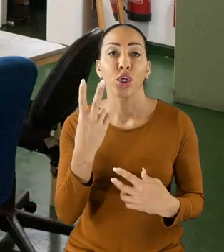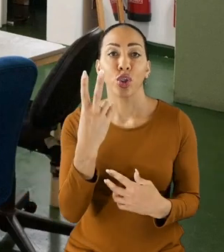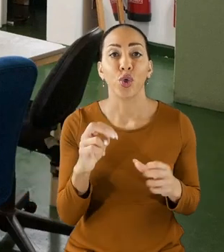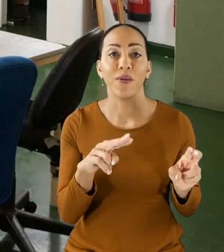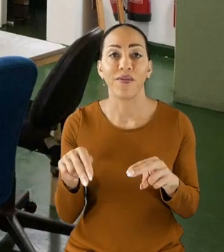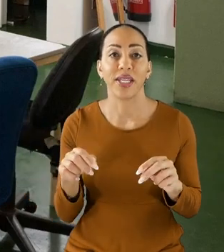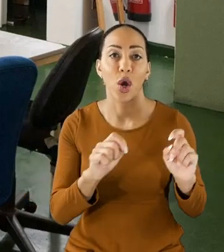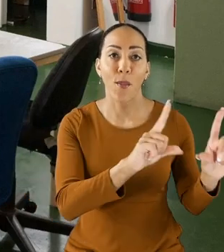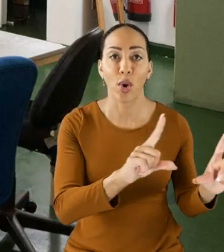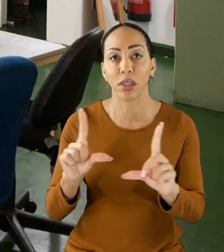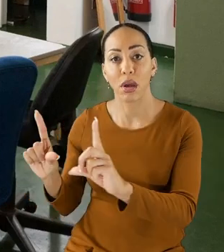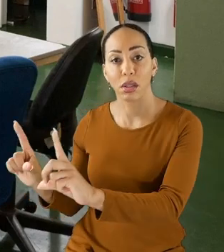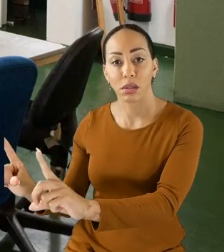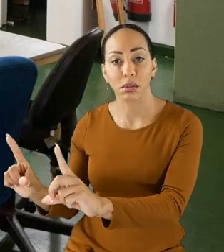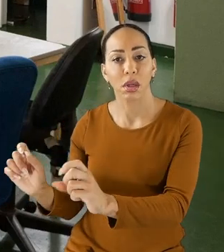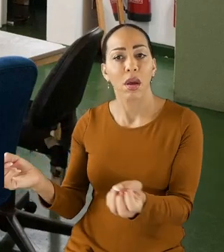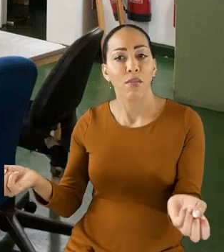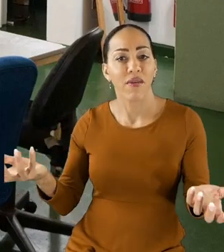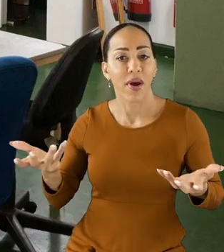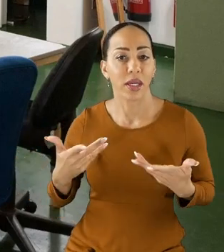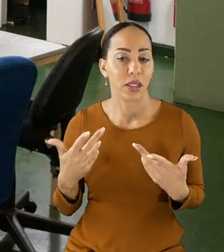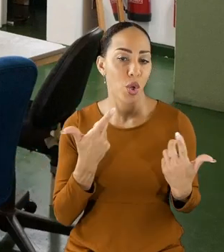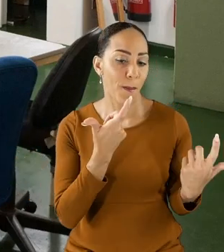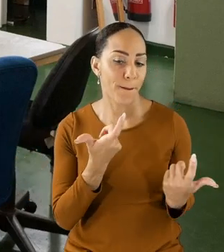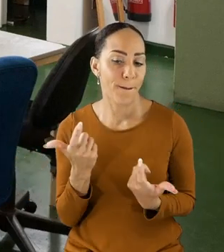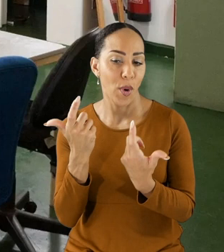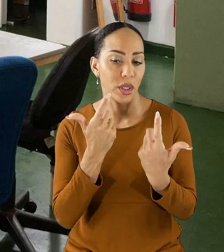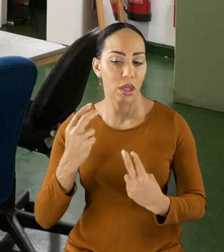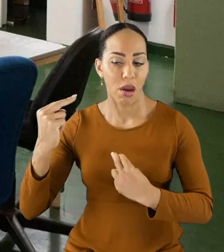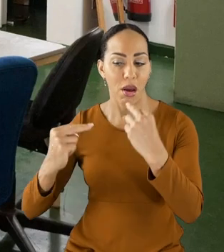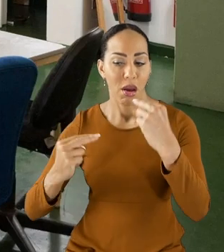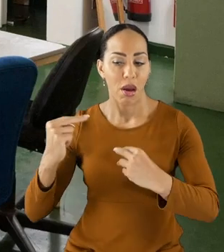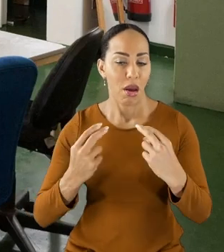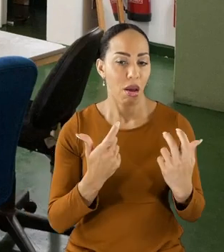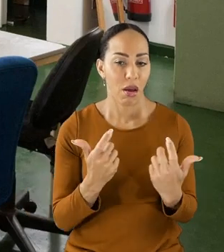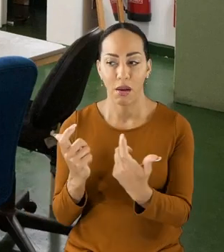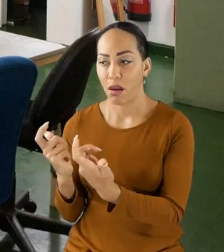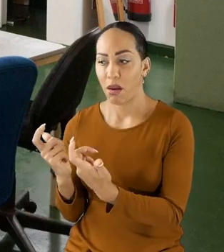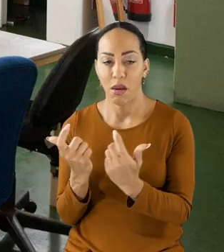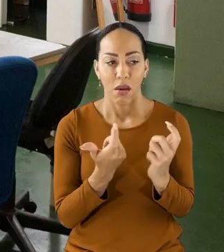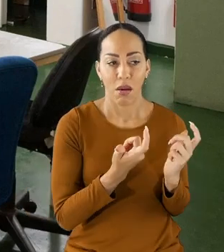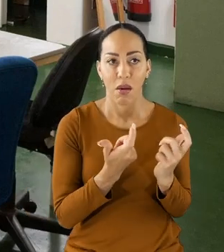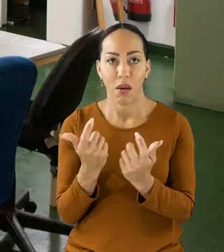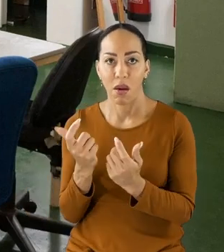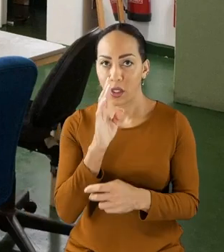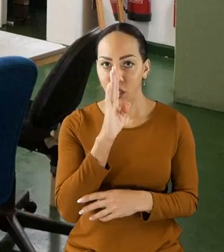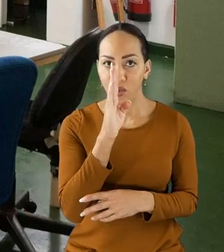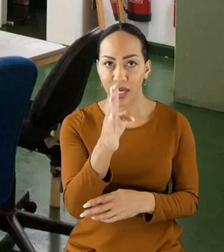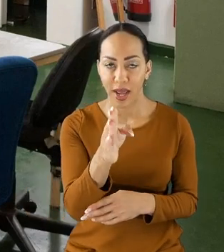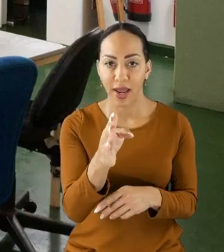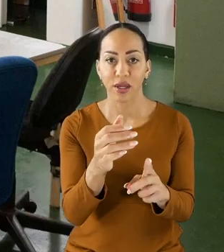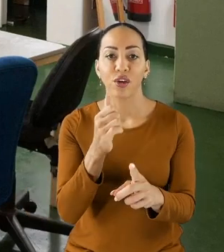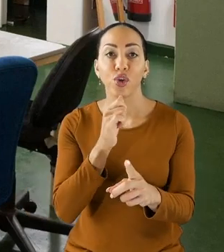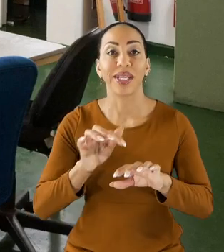monitors positioned on either side of the green screen. This provided them with the ability to monitor the performance on both sides of the green screen, as well as